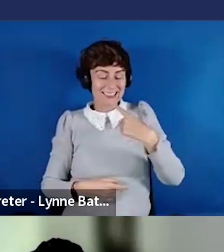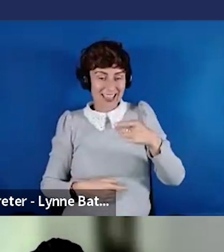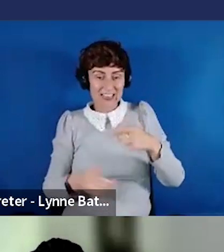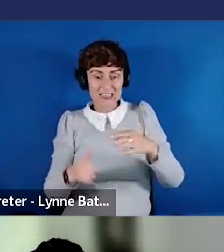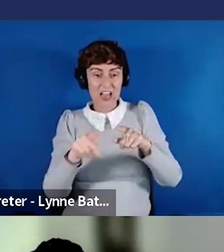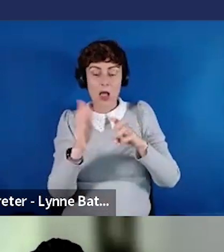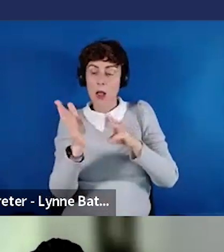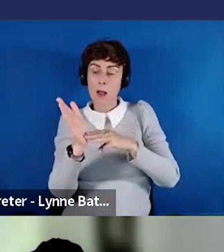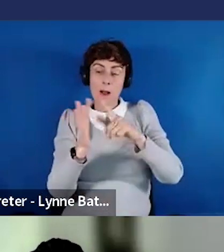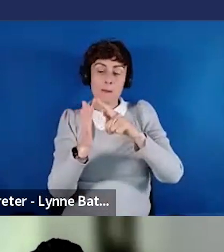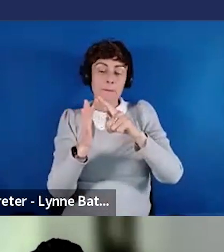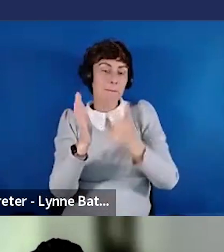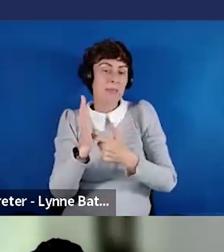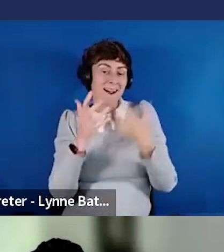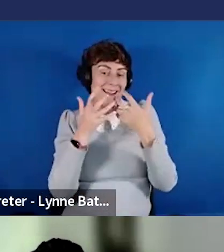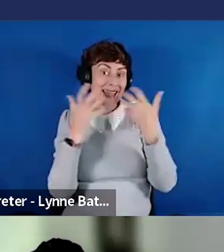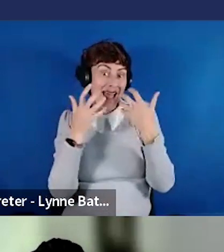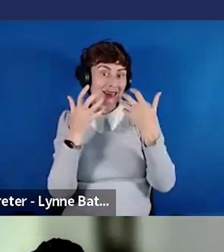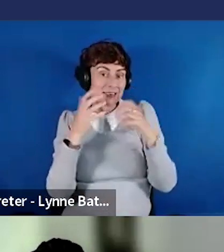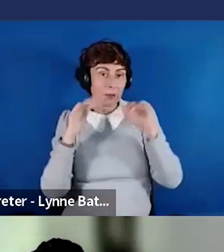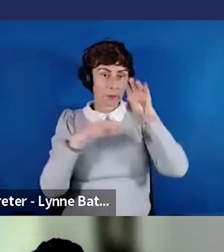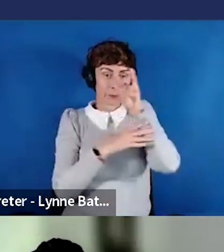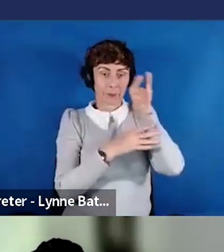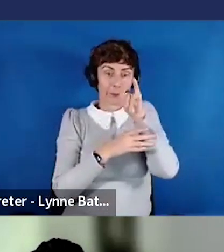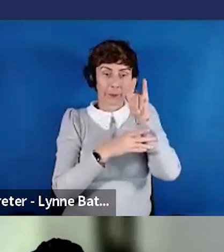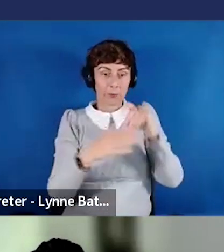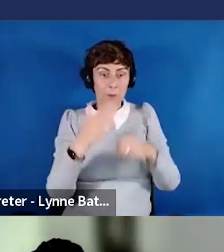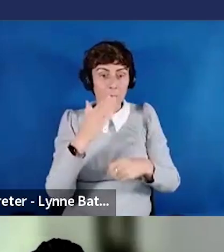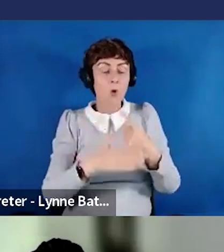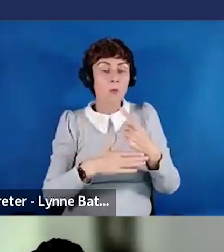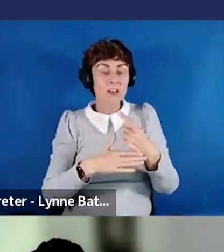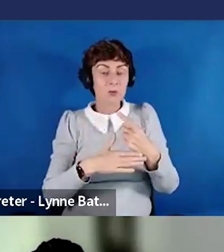looking after your meerkat, so